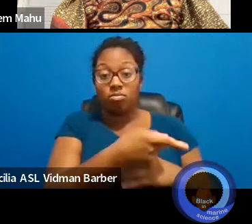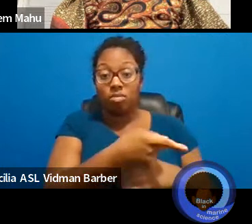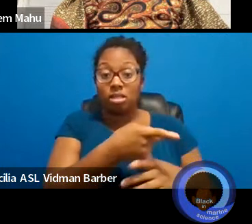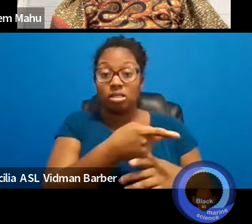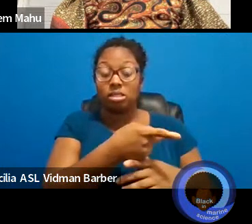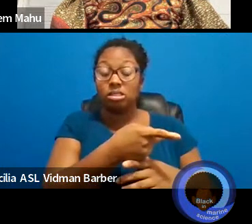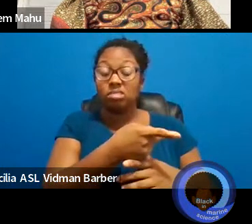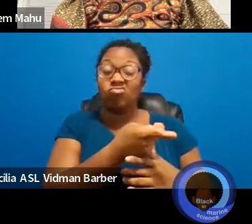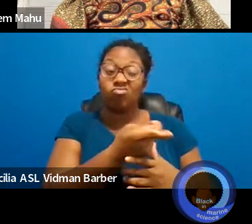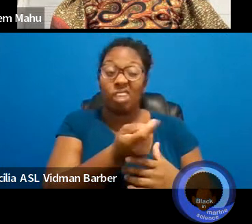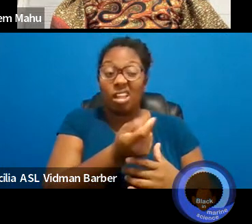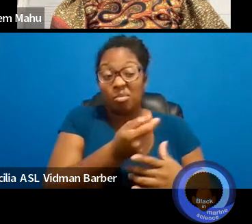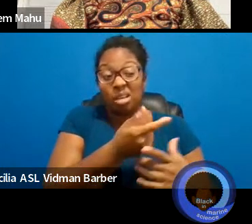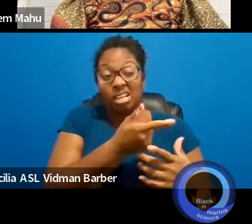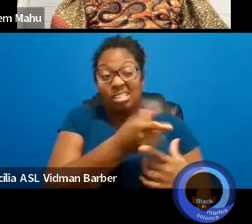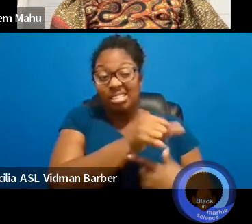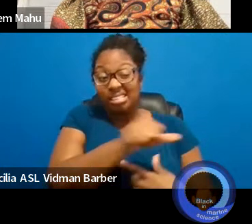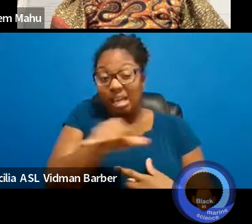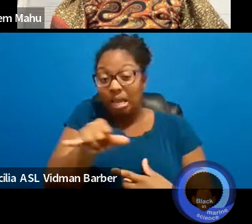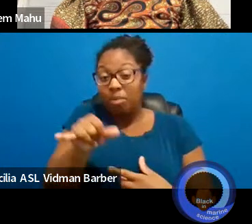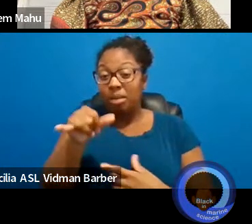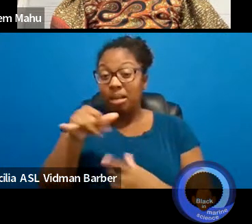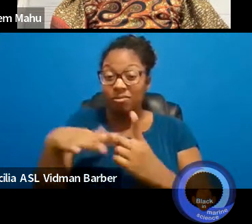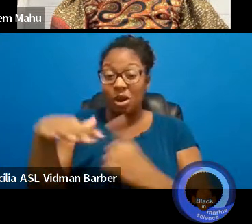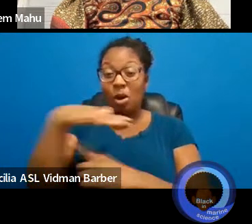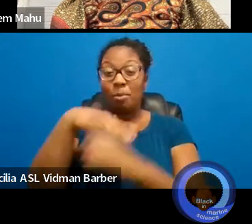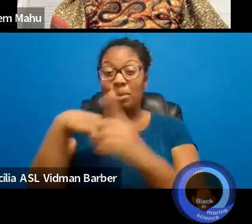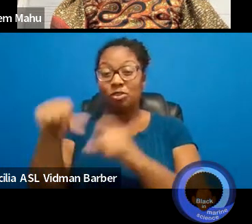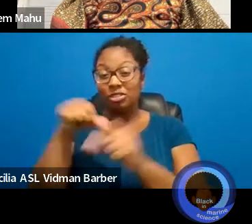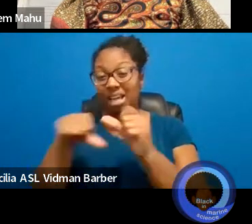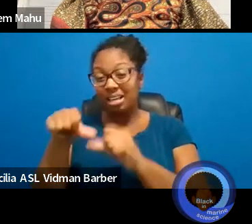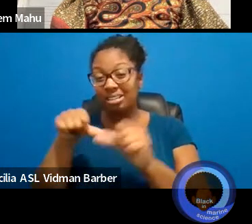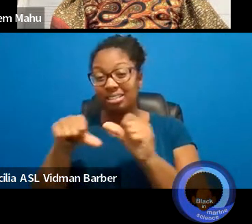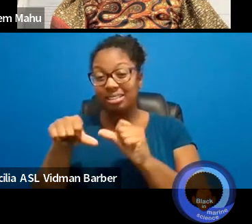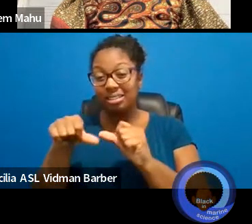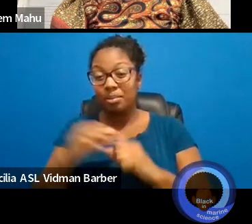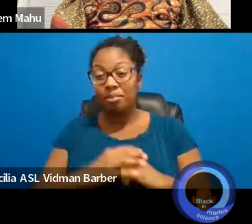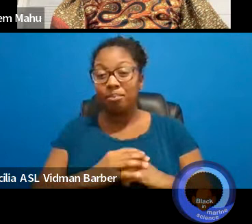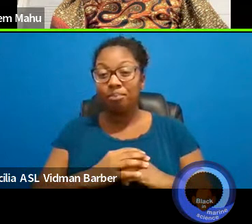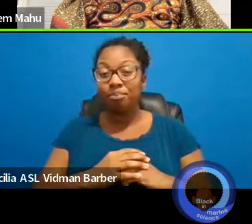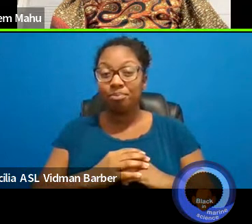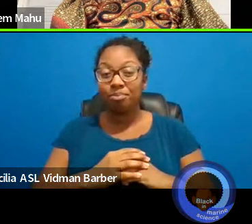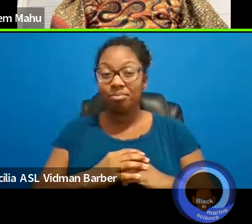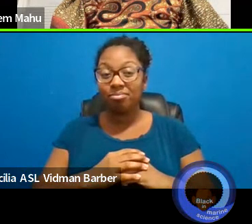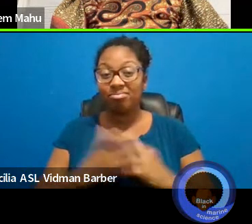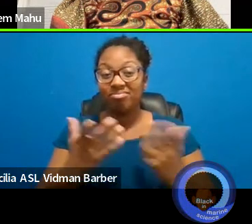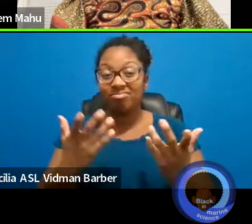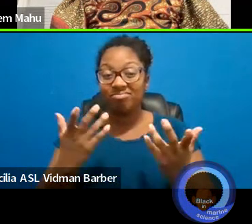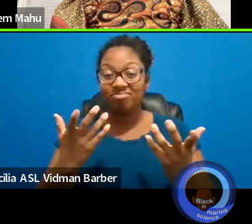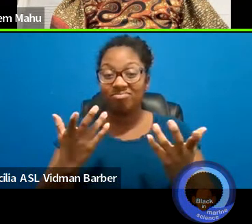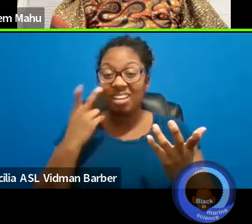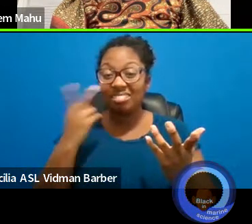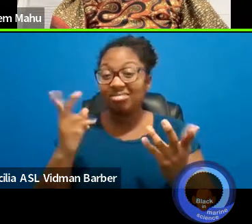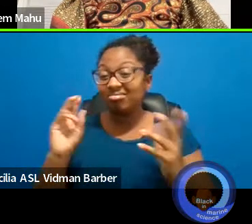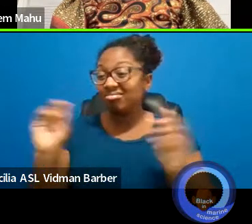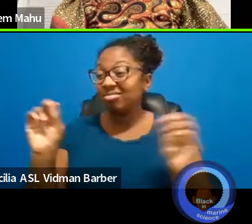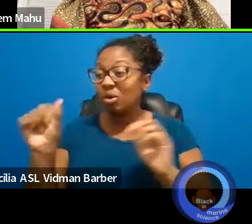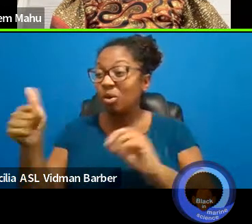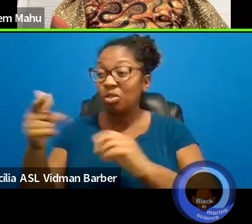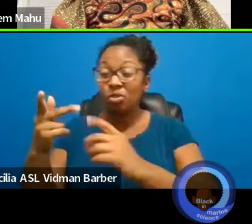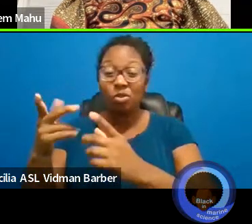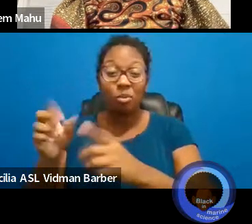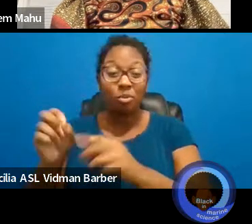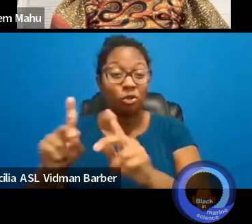environmental sciences, because I didn't, of course, I didn't see any other opportunities. Environmental science was that broad,